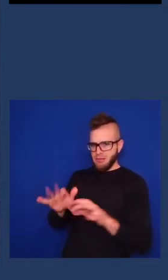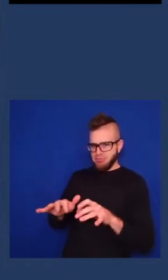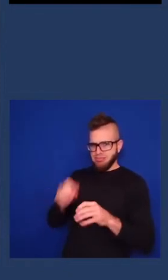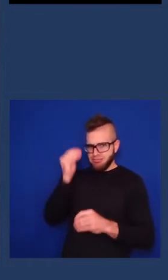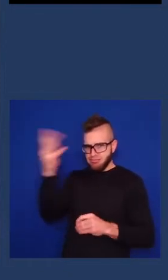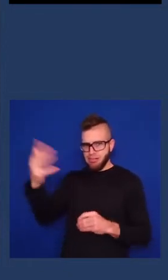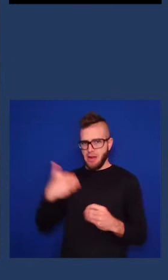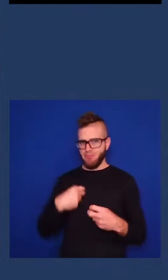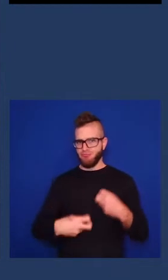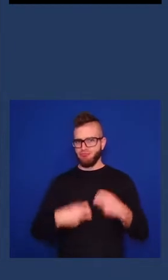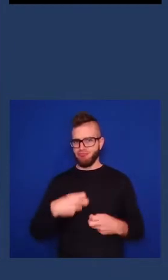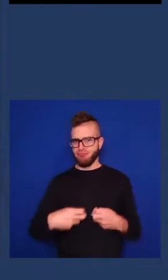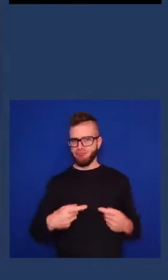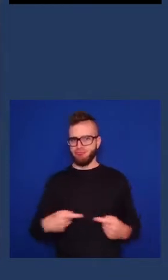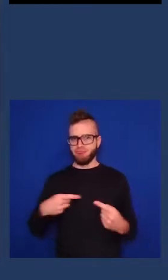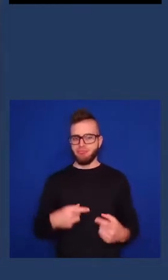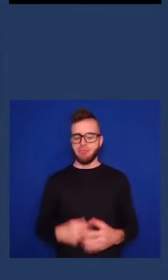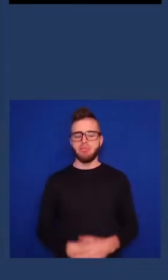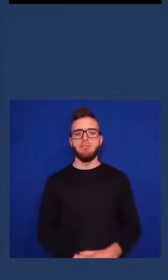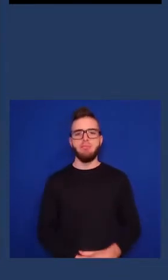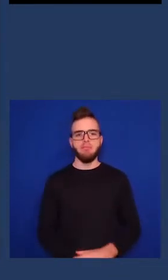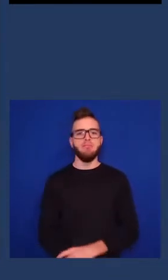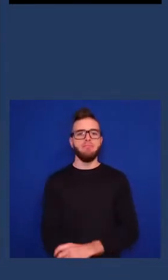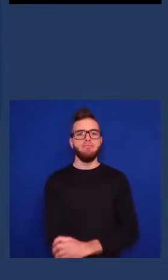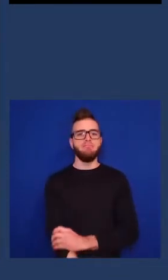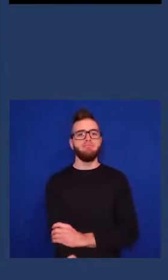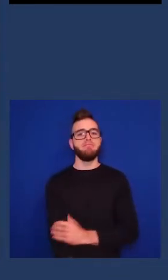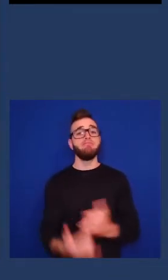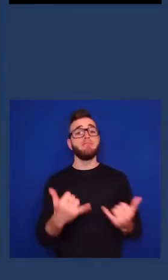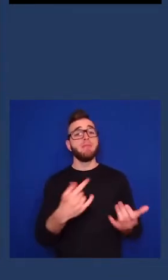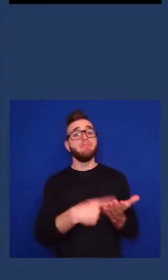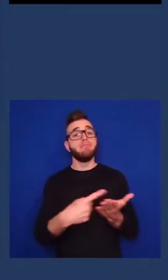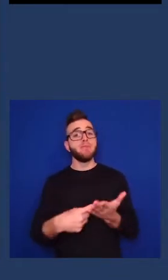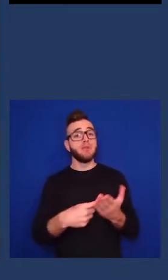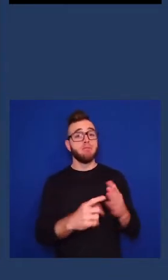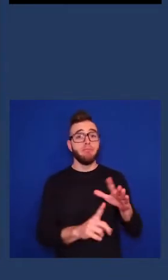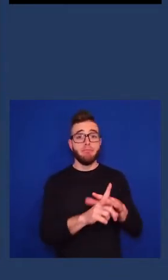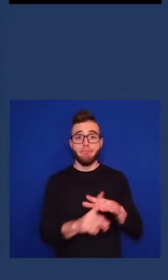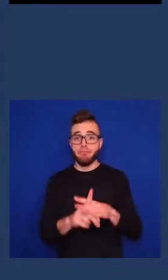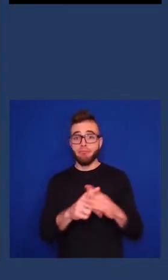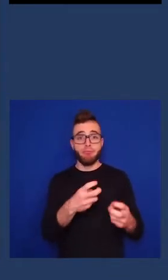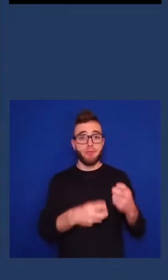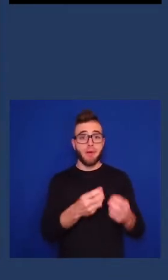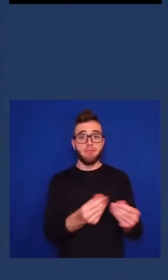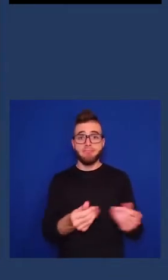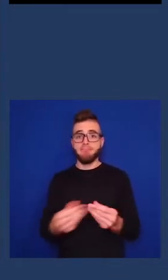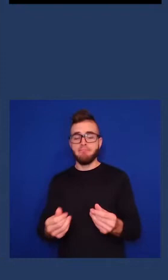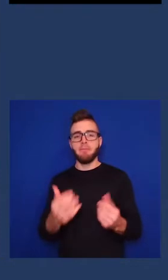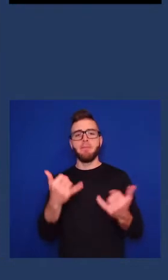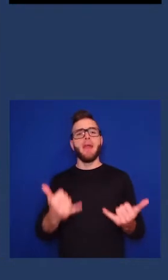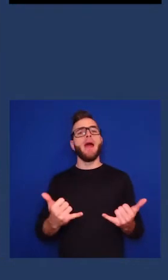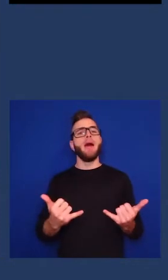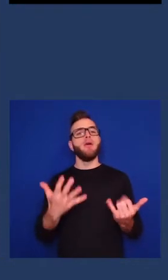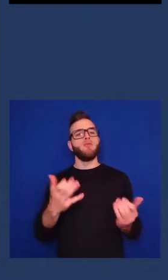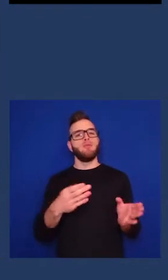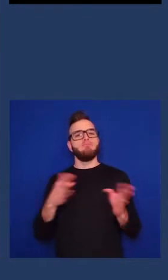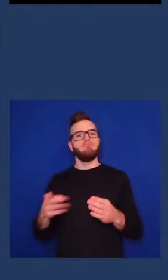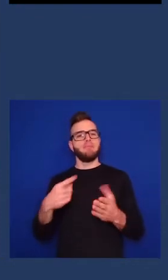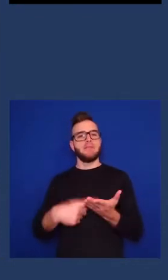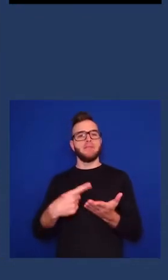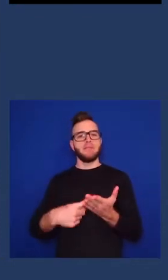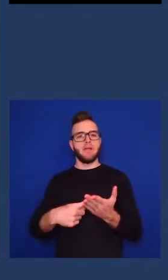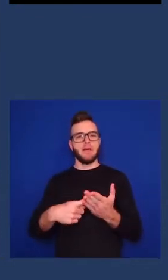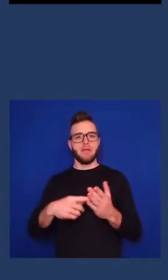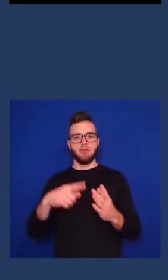you're having that trouble. Now that we've gone over some of the troubleshooting, I want to go over how to create the optimal environment to make sure that you're successful for your